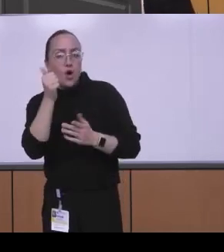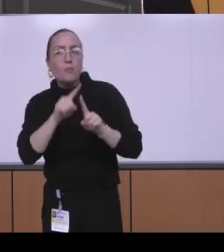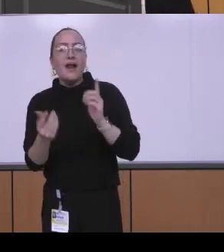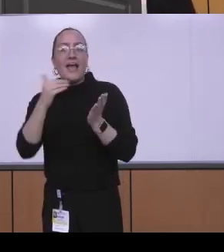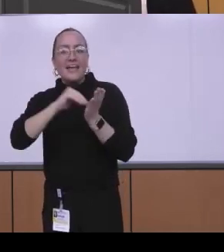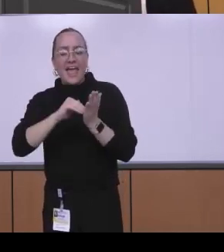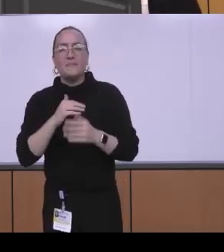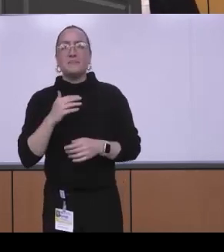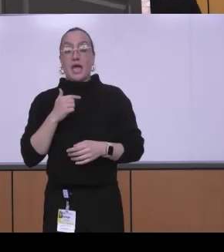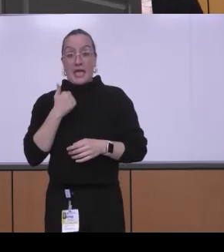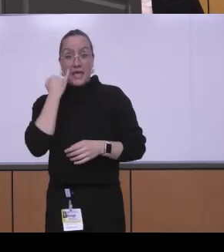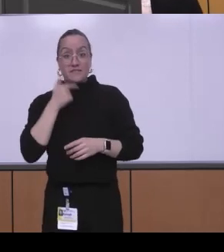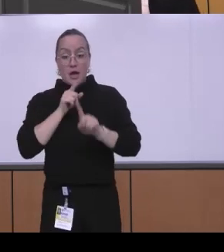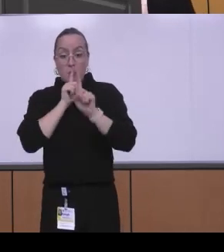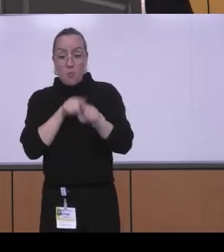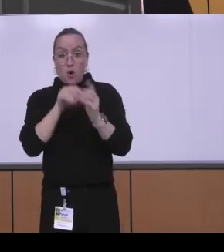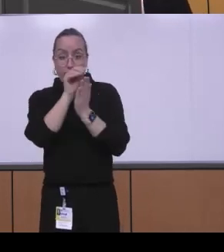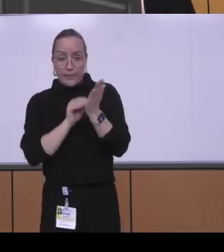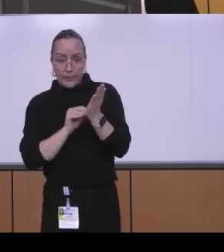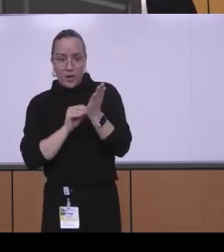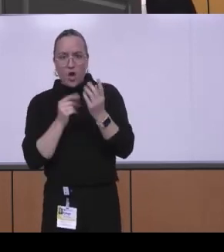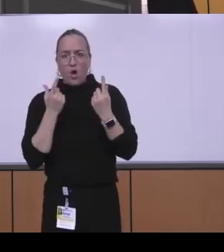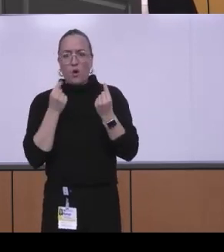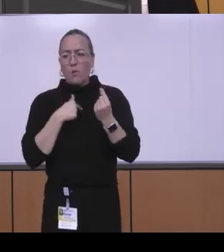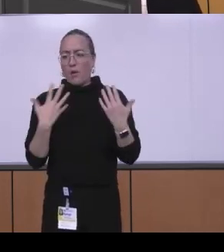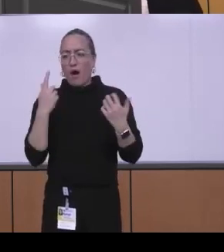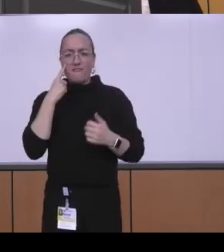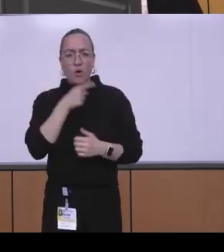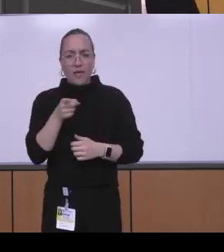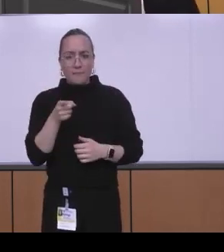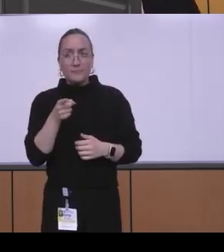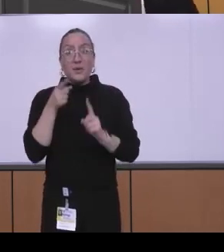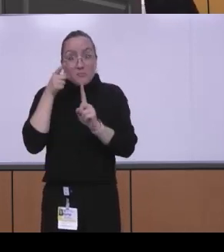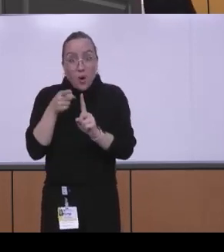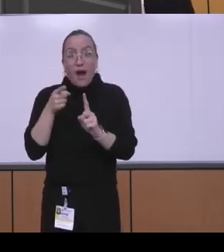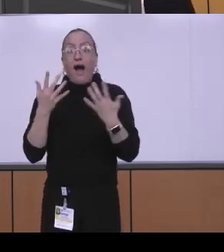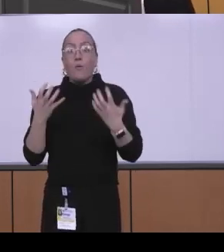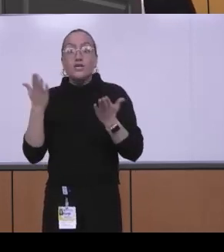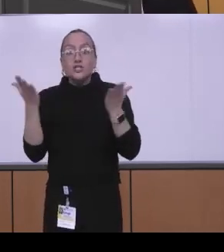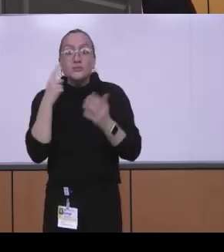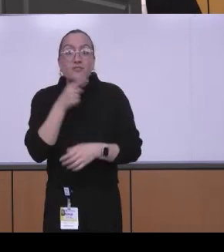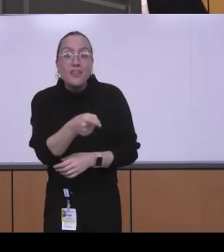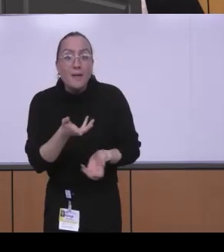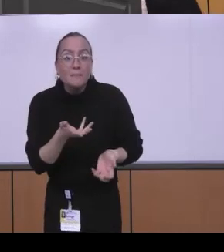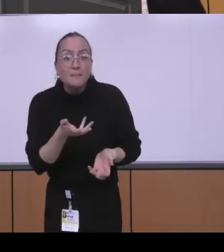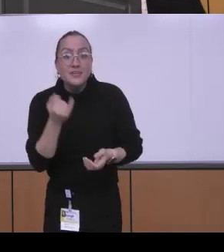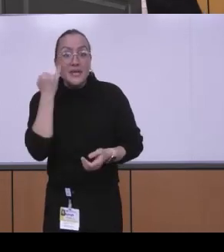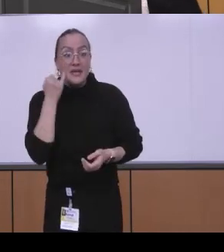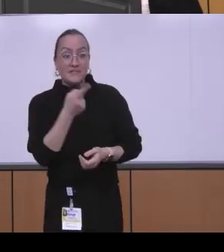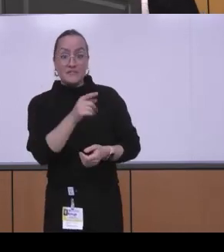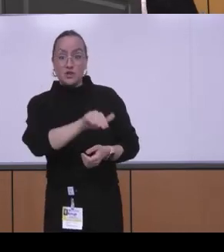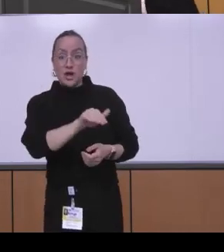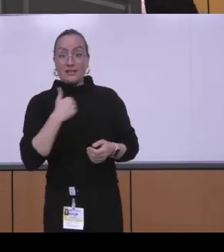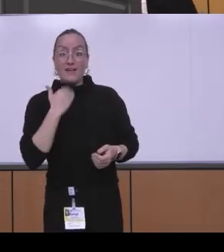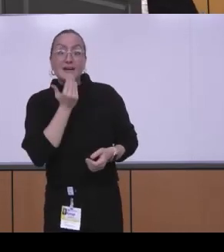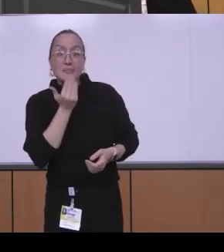your report actually do? So what do you want for a kid? And usually the answer is we actually want services. We want a coat. We want a ride. We want the kid with diabetes to come back in 2